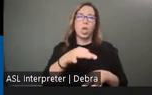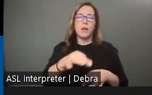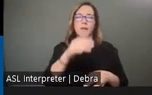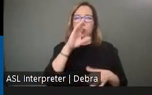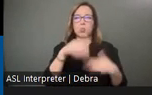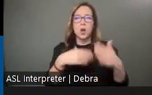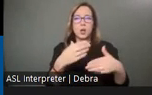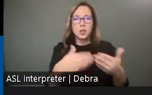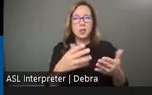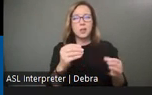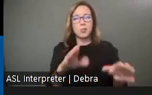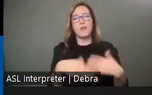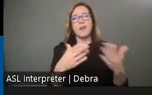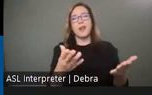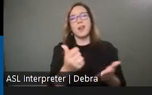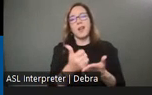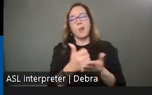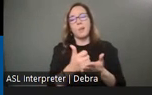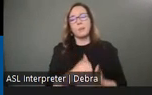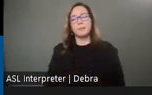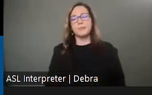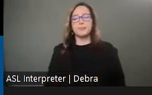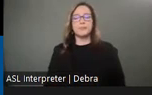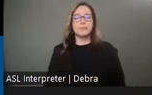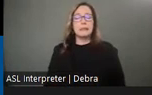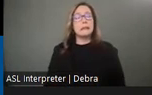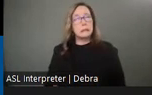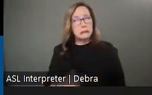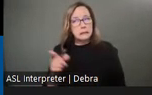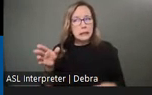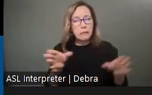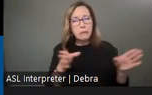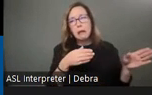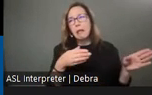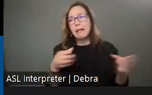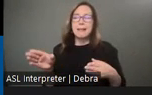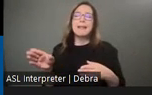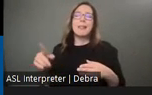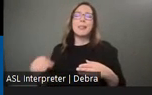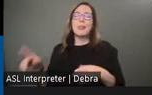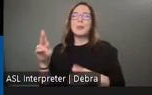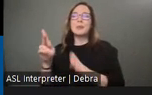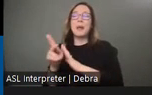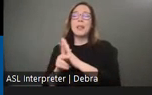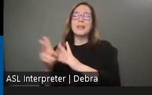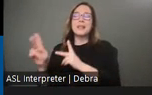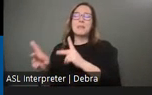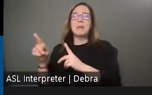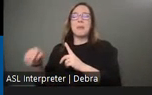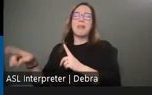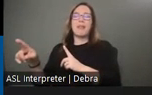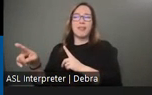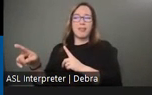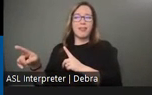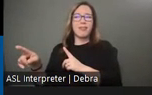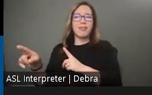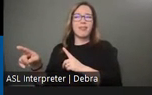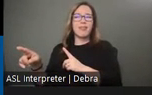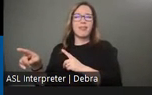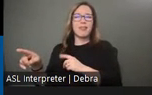assistance. I'd have to divert that to our policy folks. I know there's some on there, so we'll get into that. I guess I